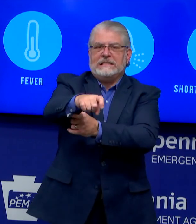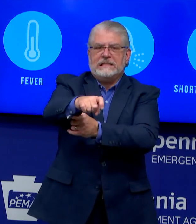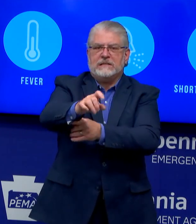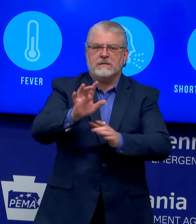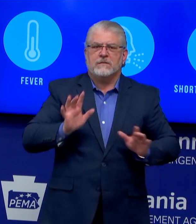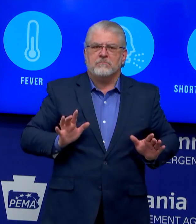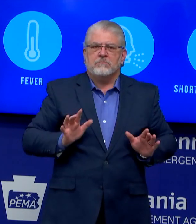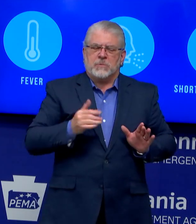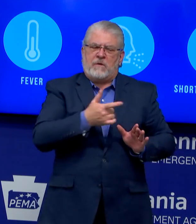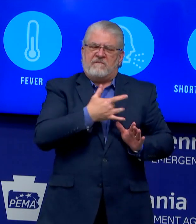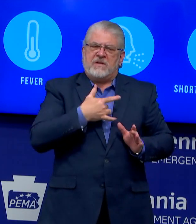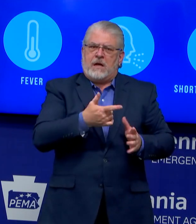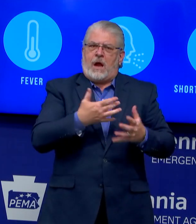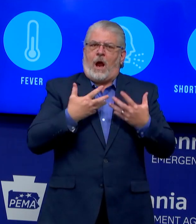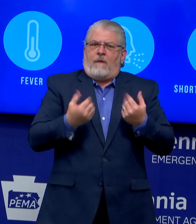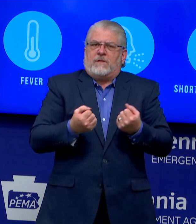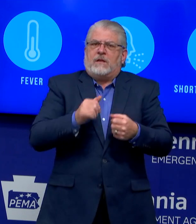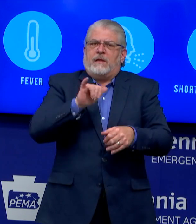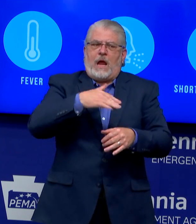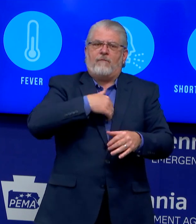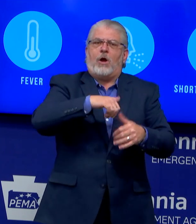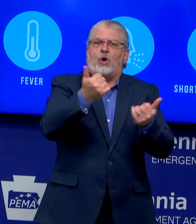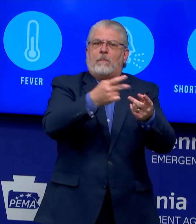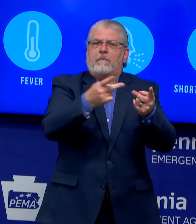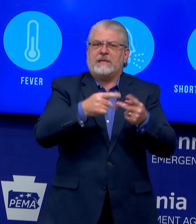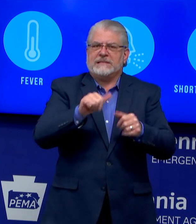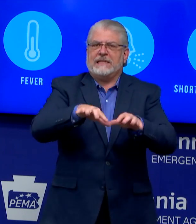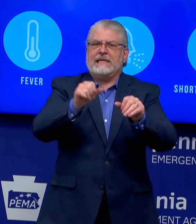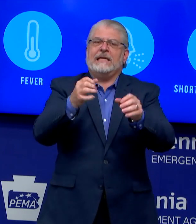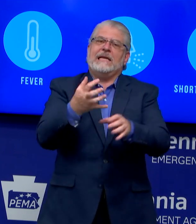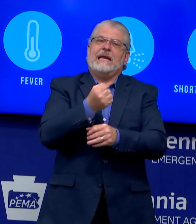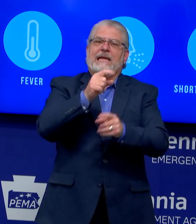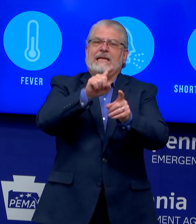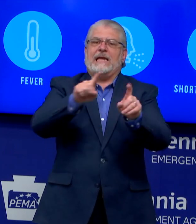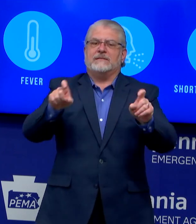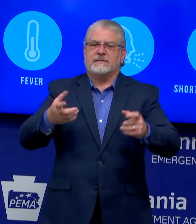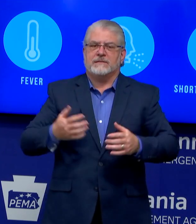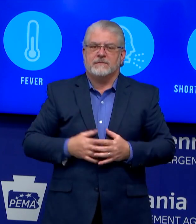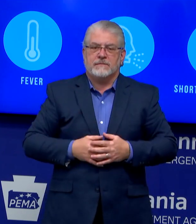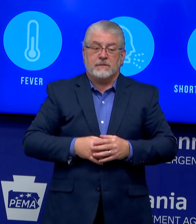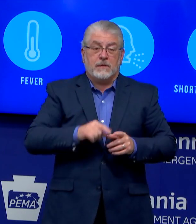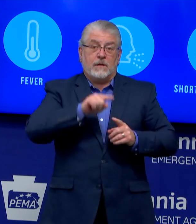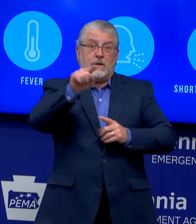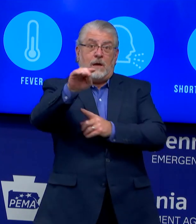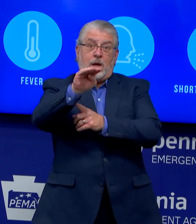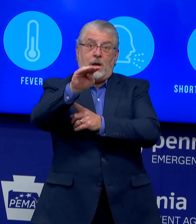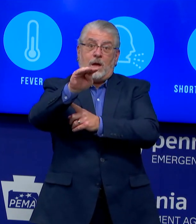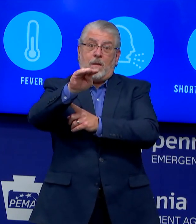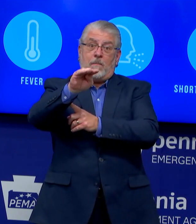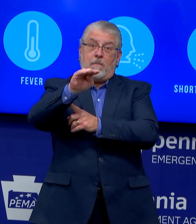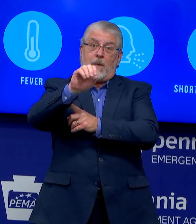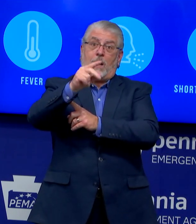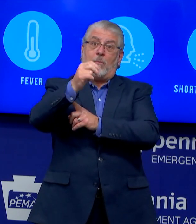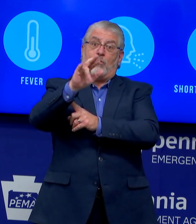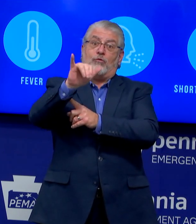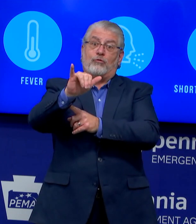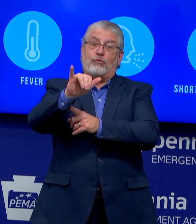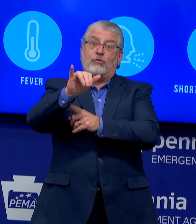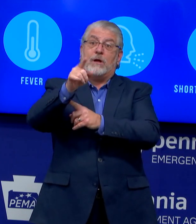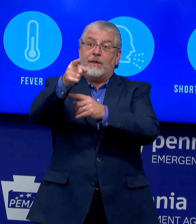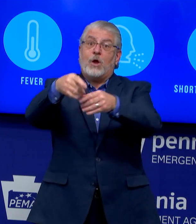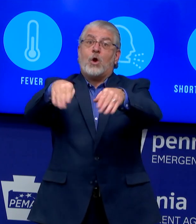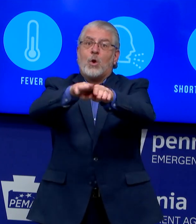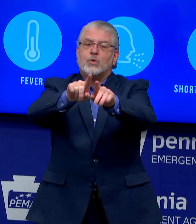to be able to continue to expand their testing. But in Montgomery County, the site will reopen. It's closed in its previous